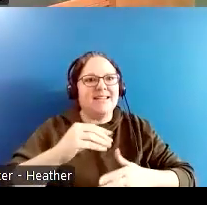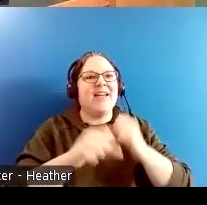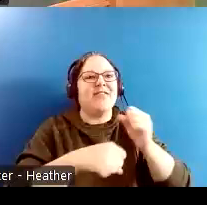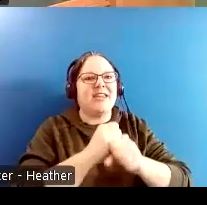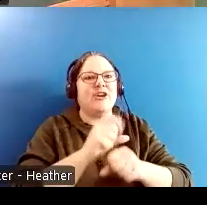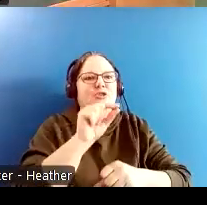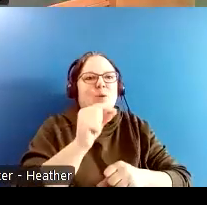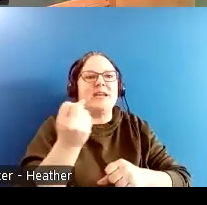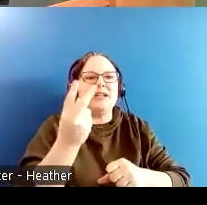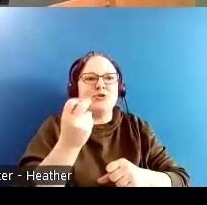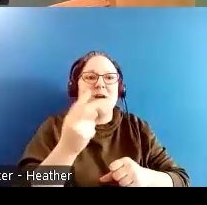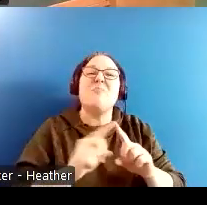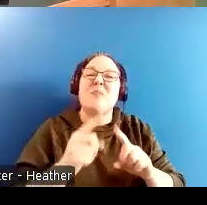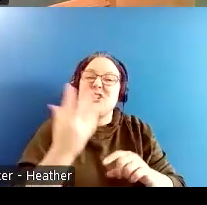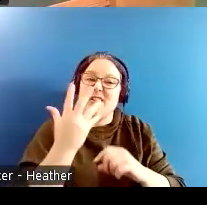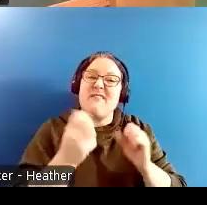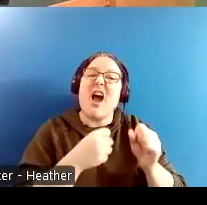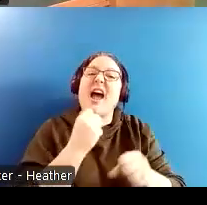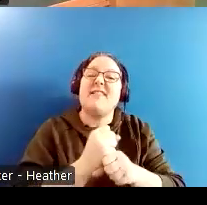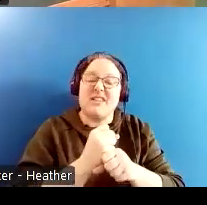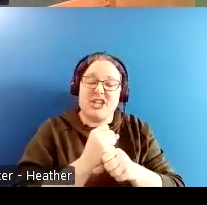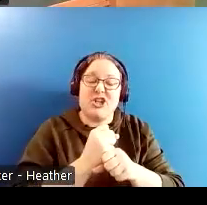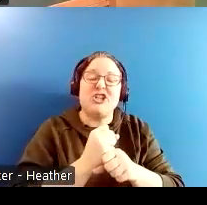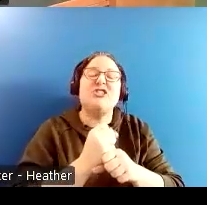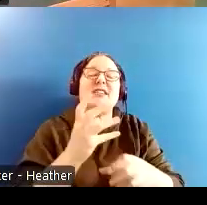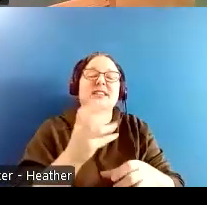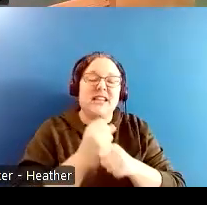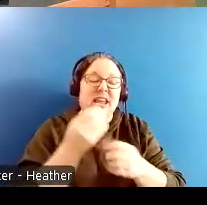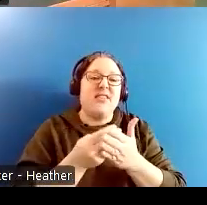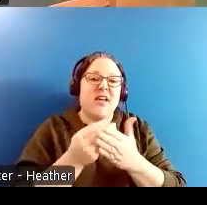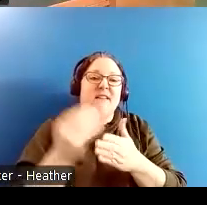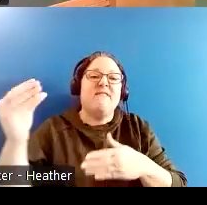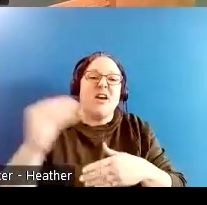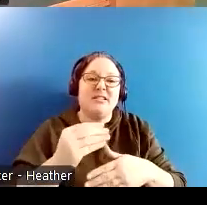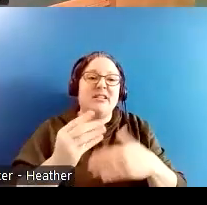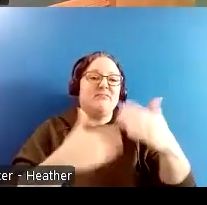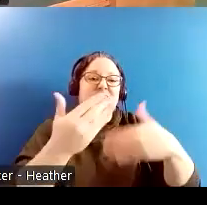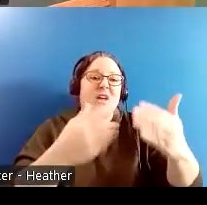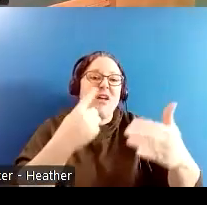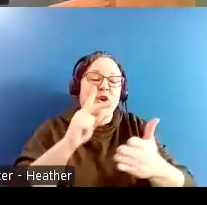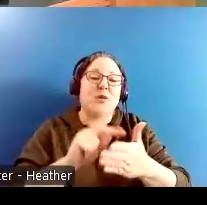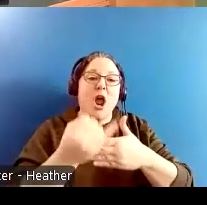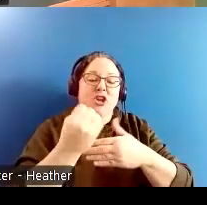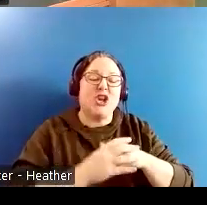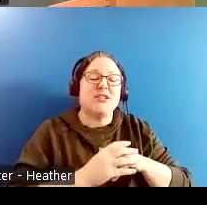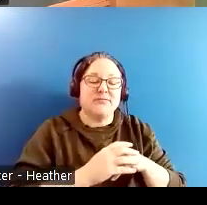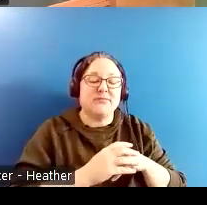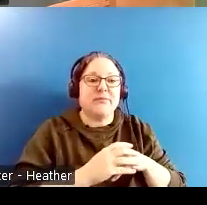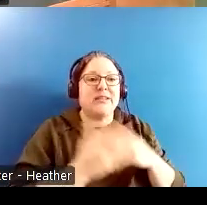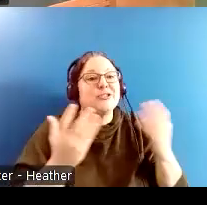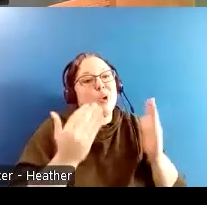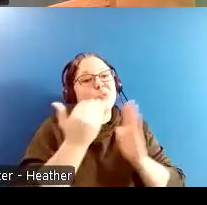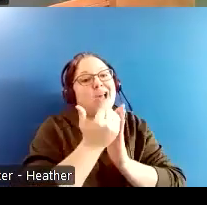were off. But it took about 5 years to get any funding for the project. So there's a lesson there in terms